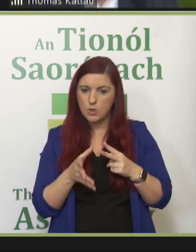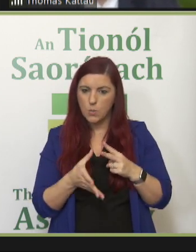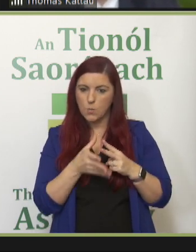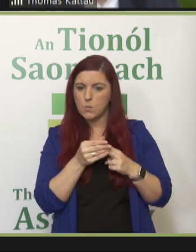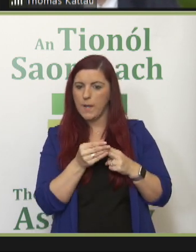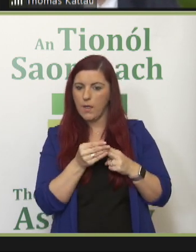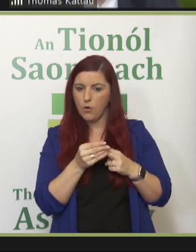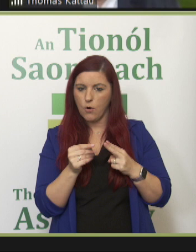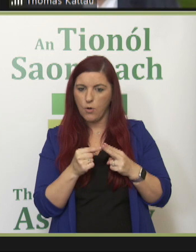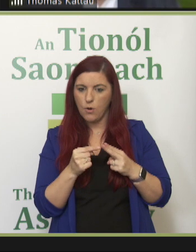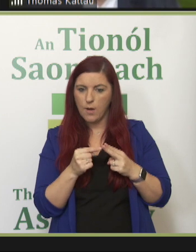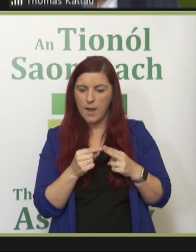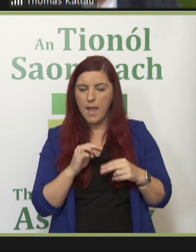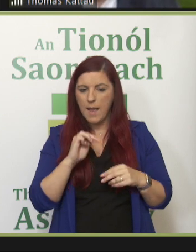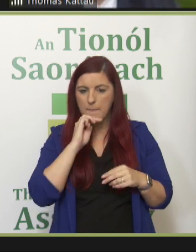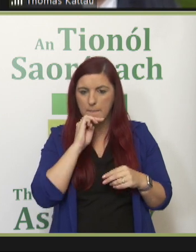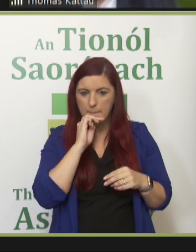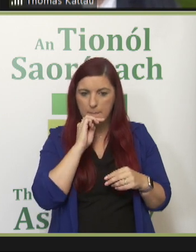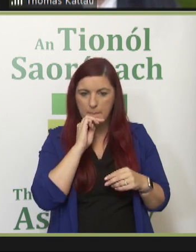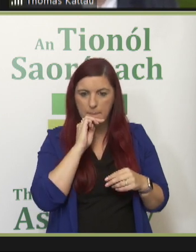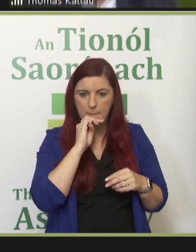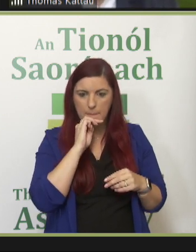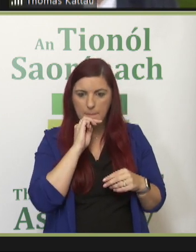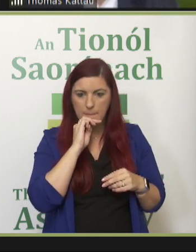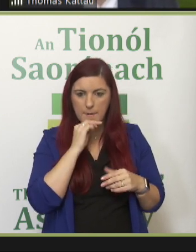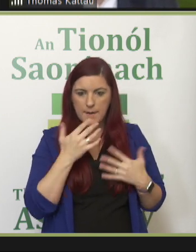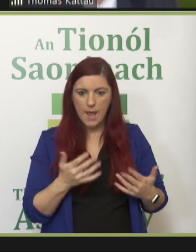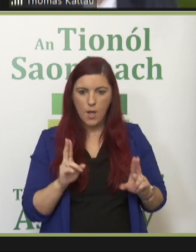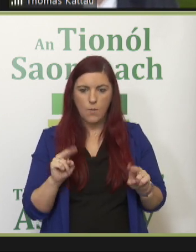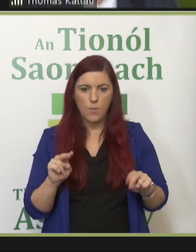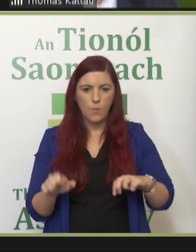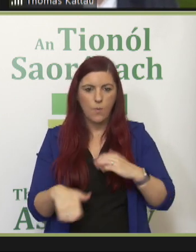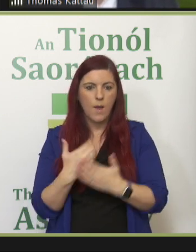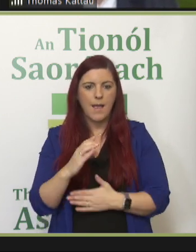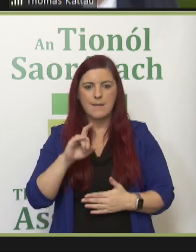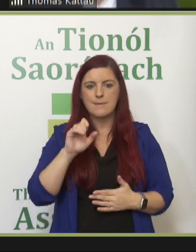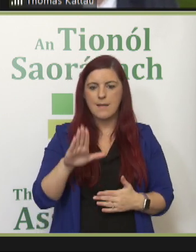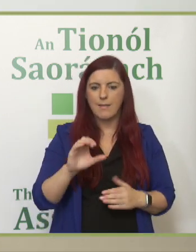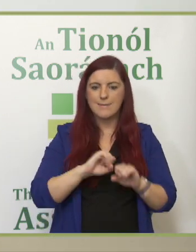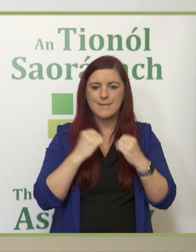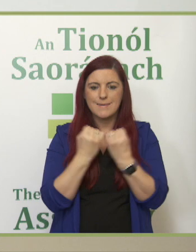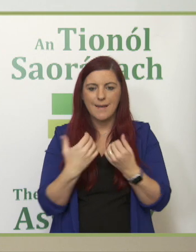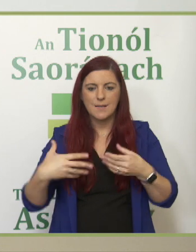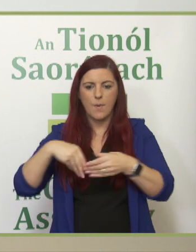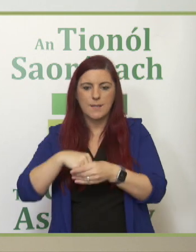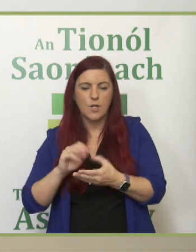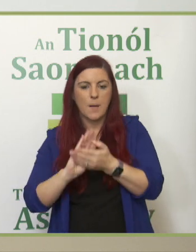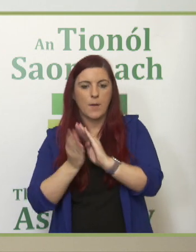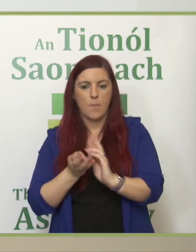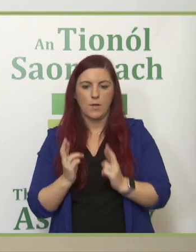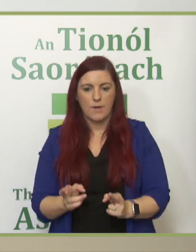have led to the newly emerged doctrine of civil society participation being right in the political